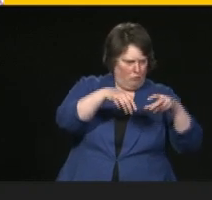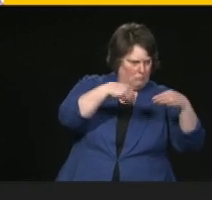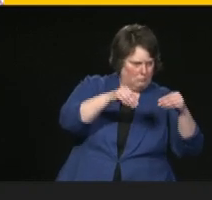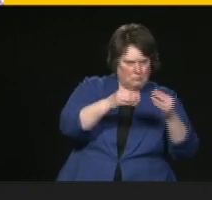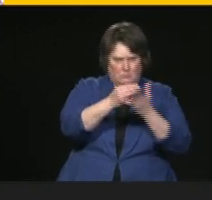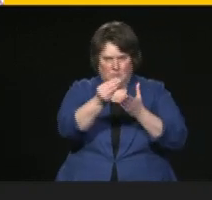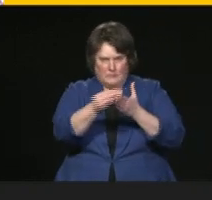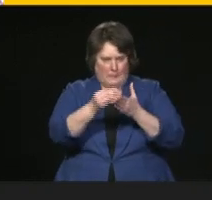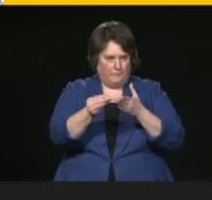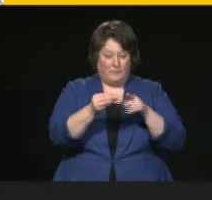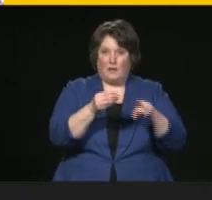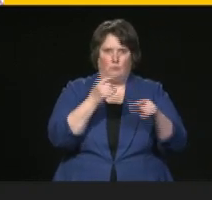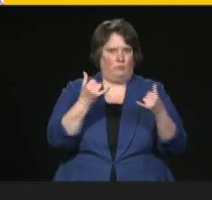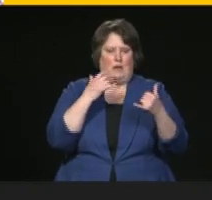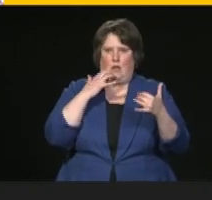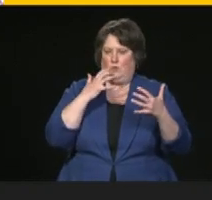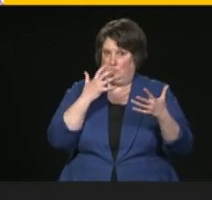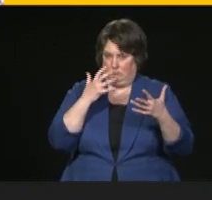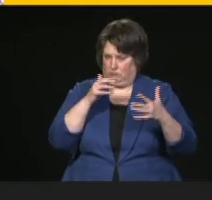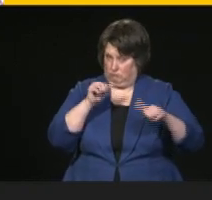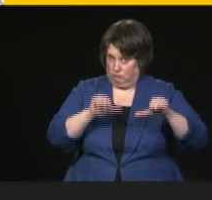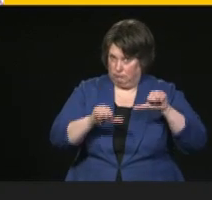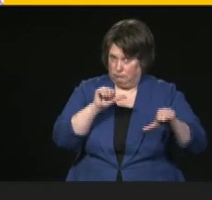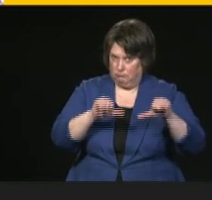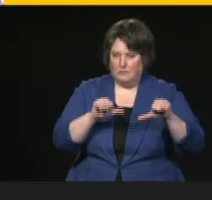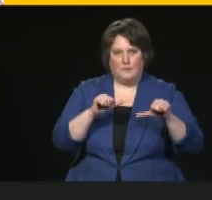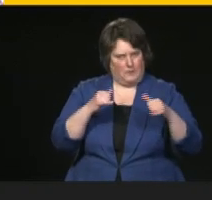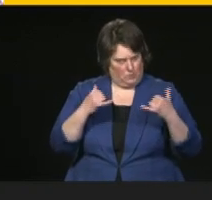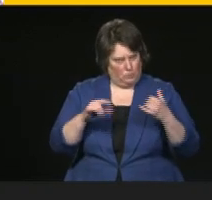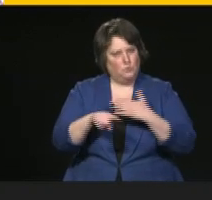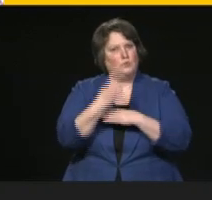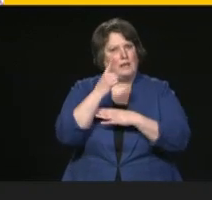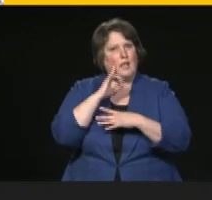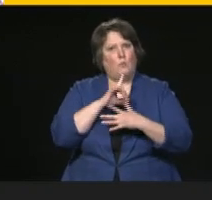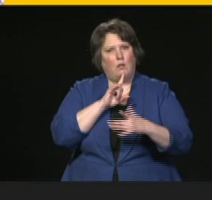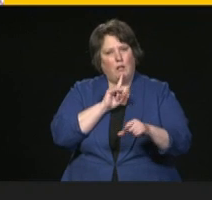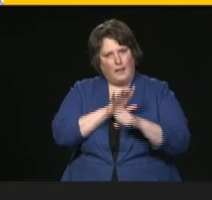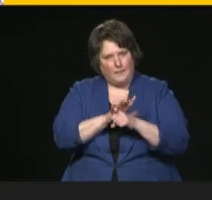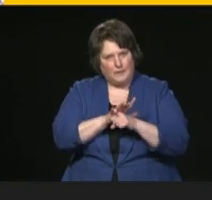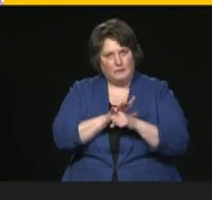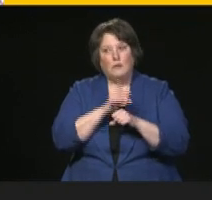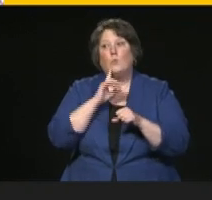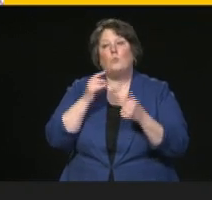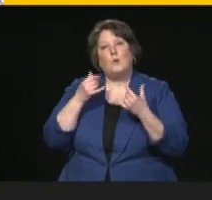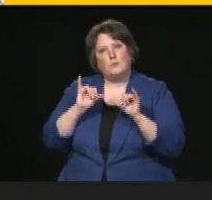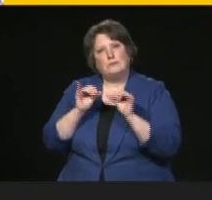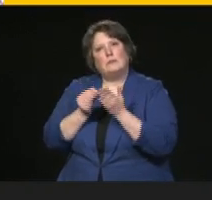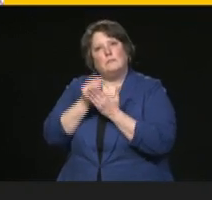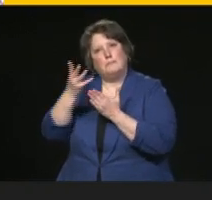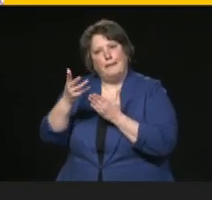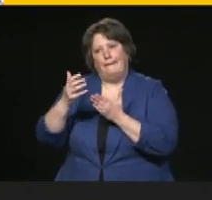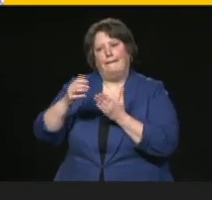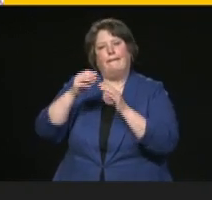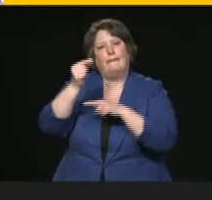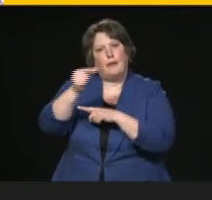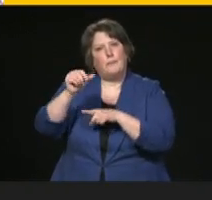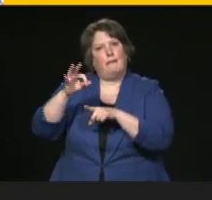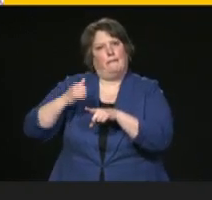committing today to continue purchasing Government of Canada bonds until the economic recovery is well underway.